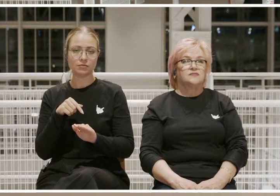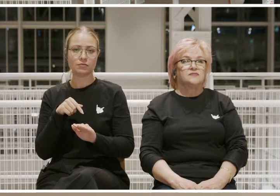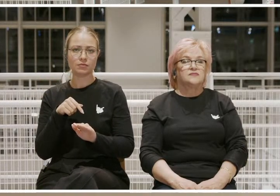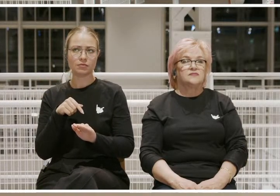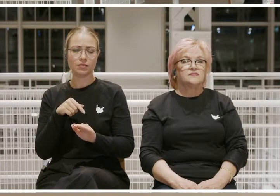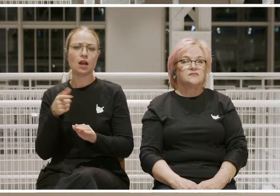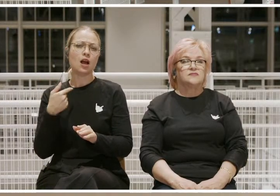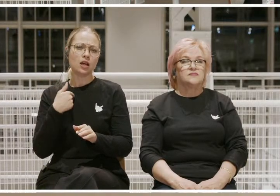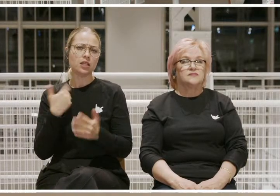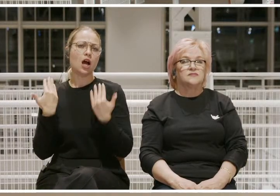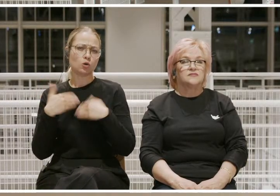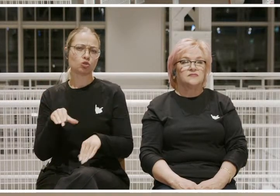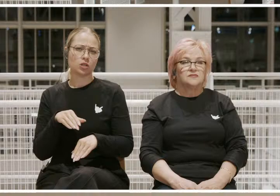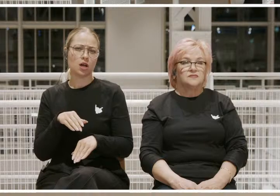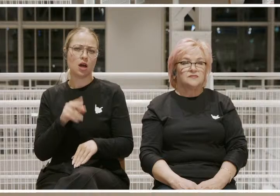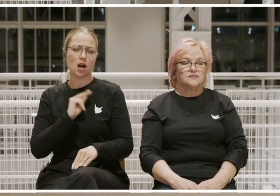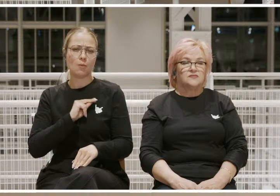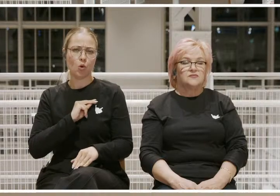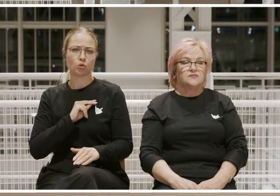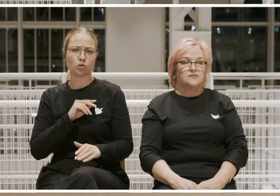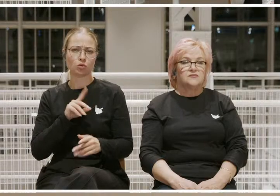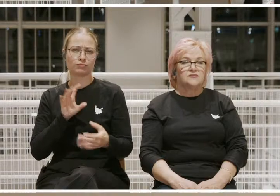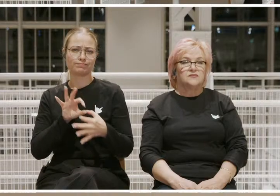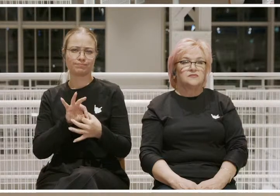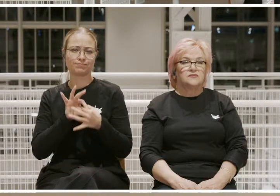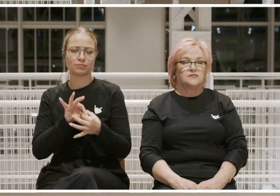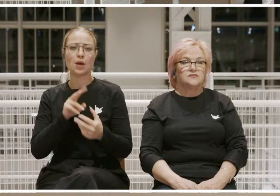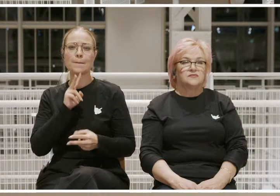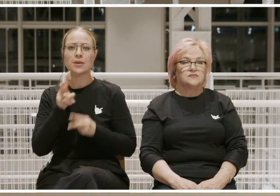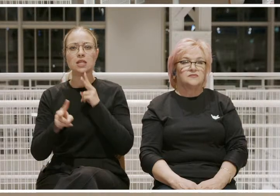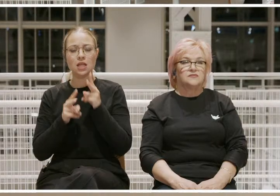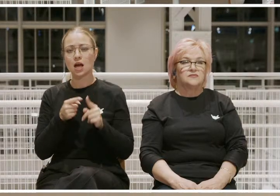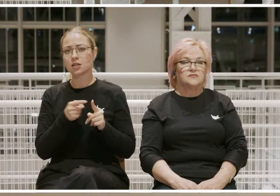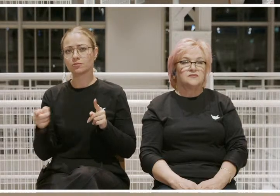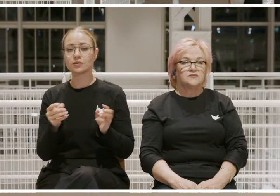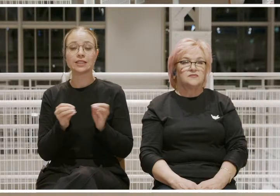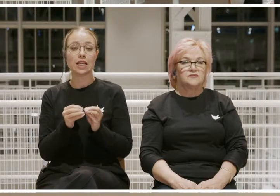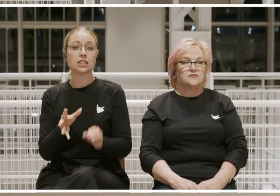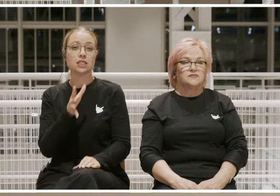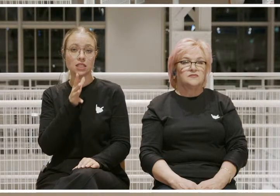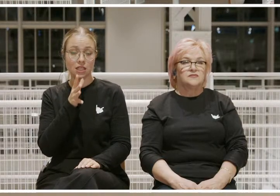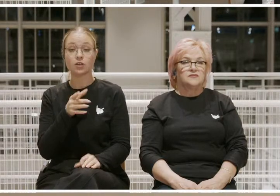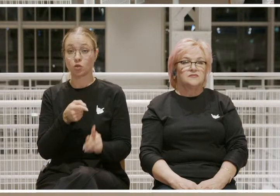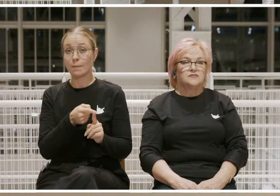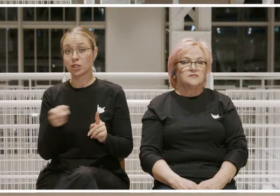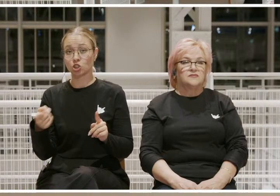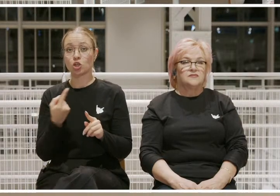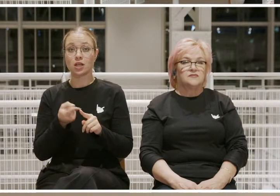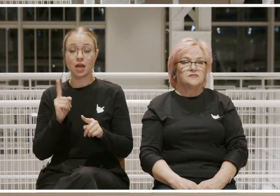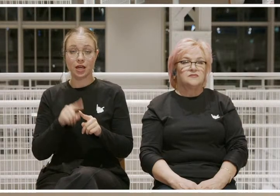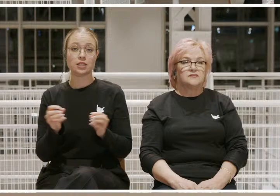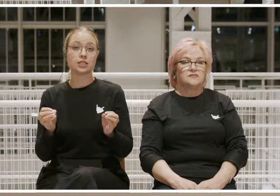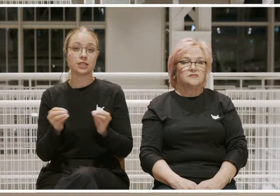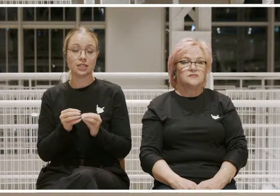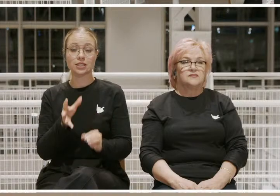now, and throughout the years that I have been working for, we have never